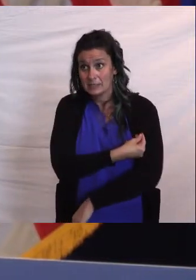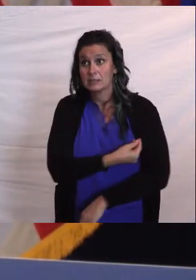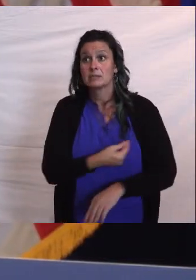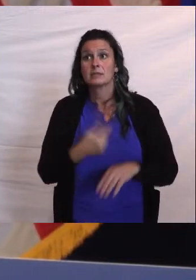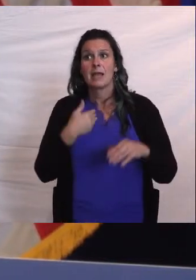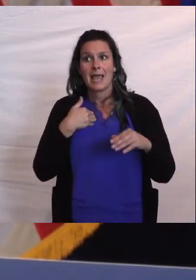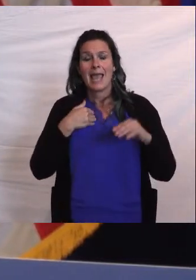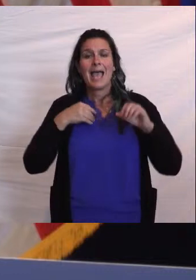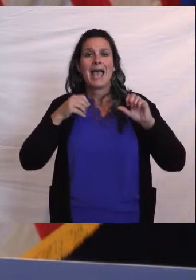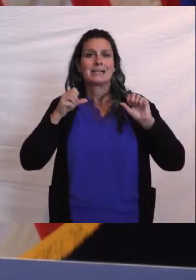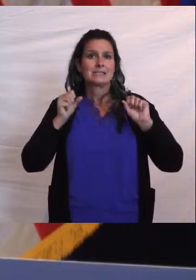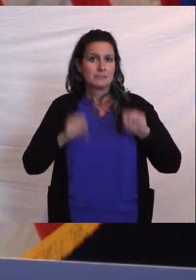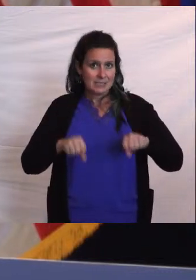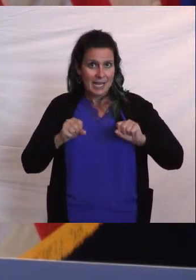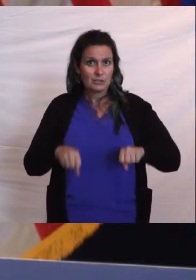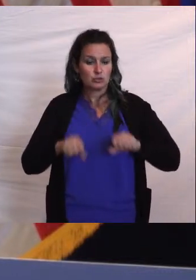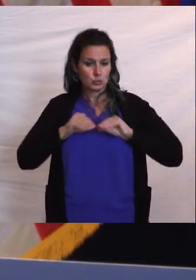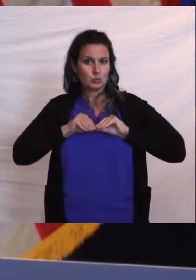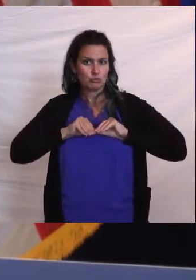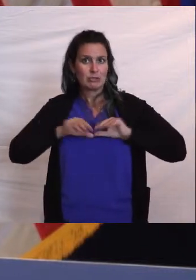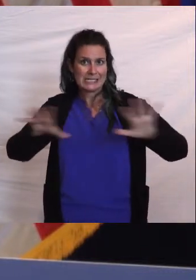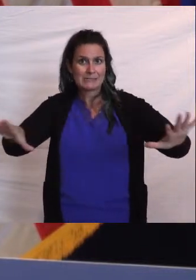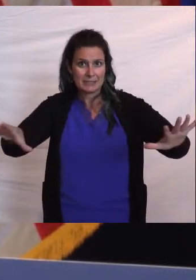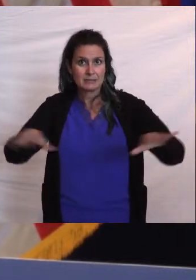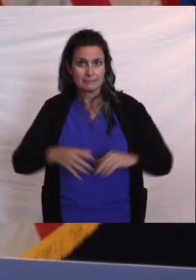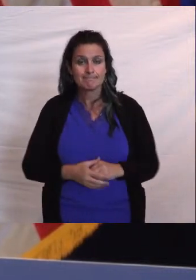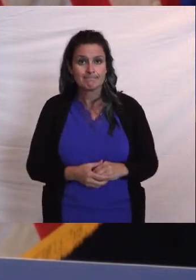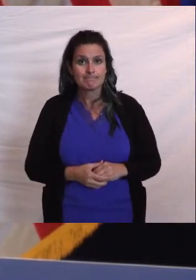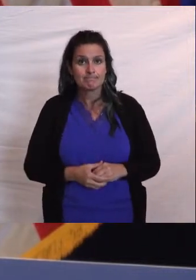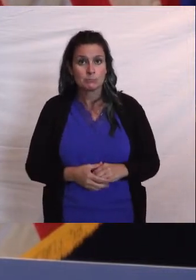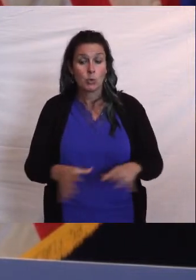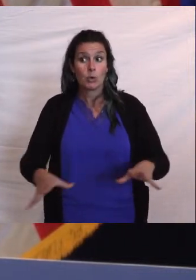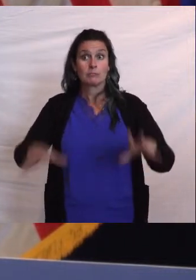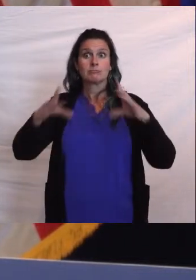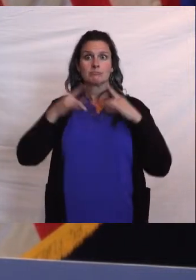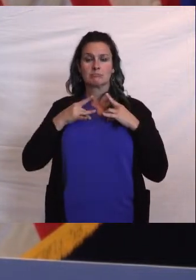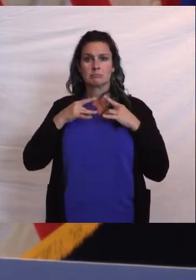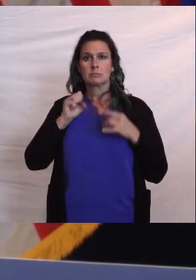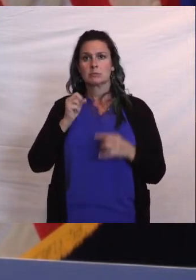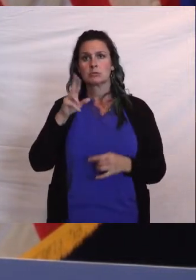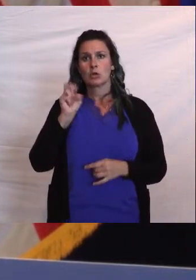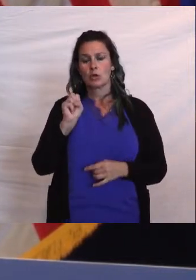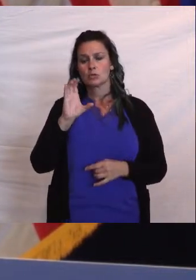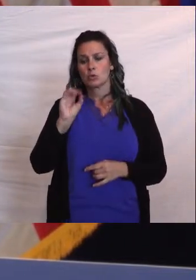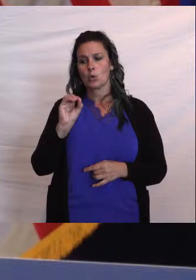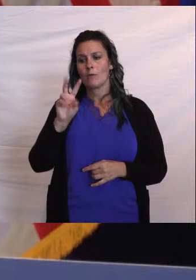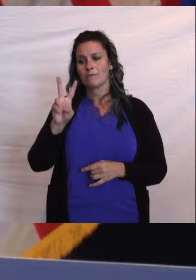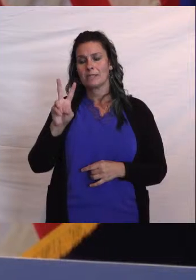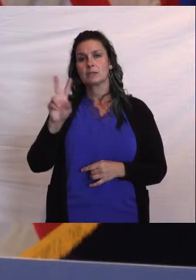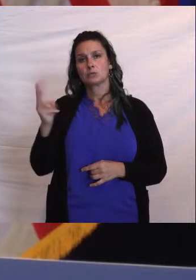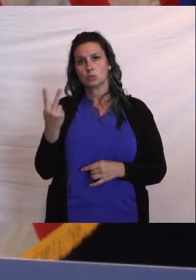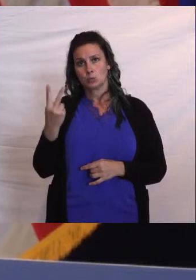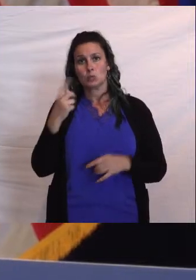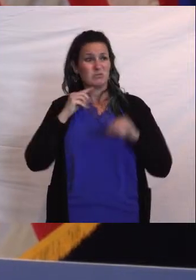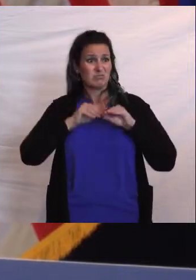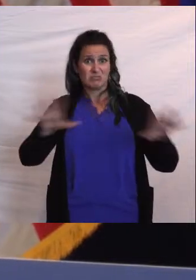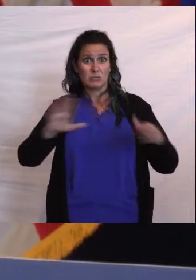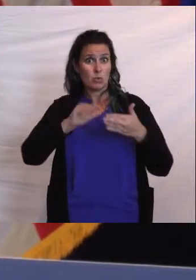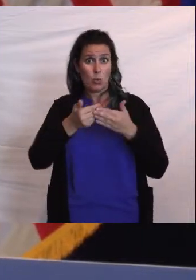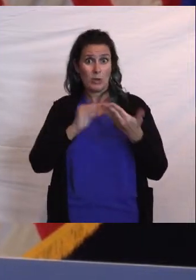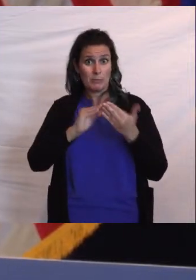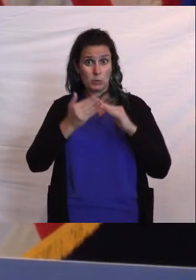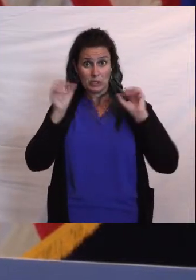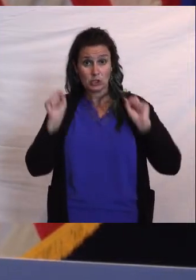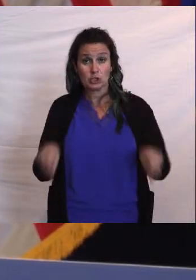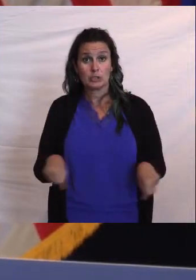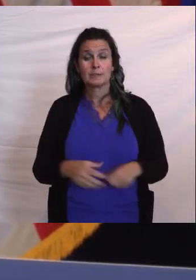potentially poses a risk of transmission of SARS-CoV-2 to the entire community. And, that's